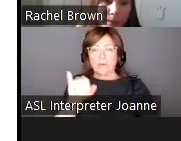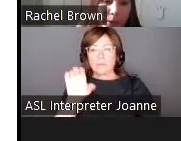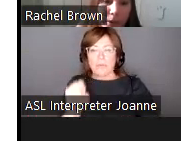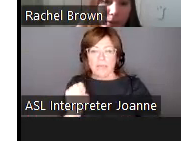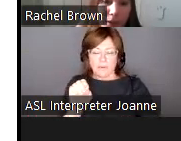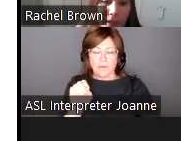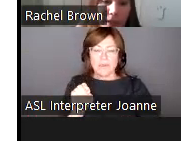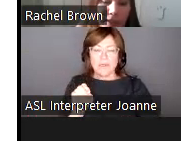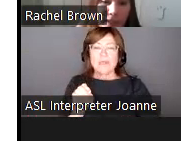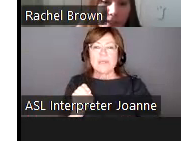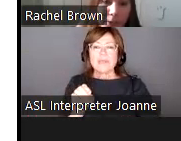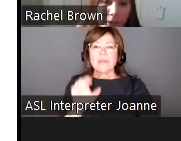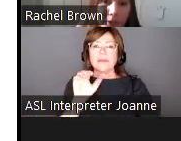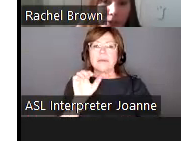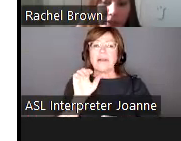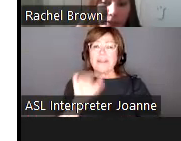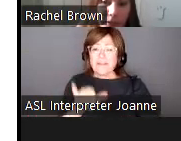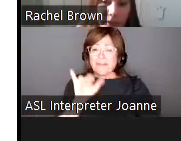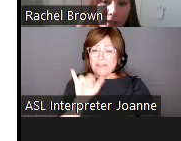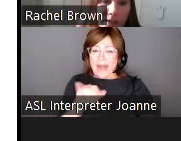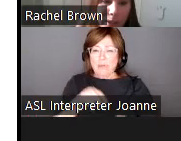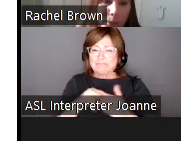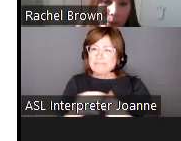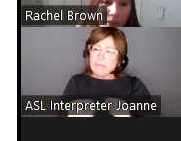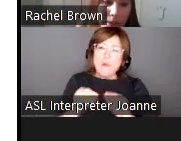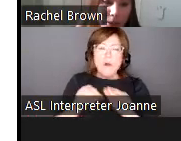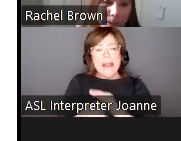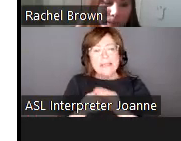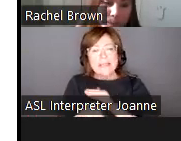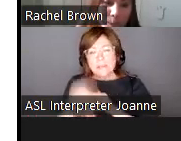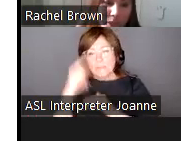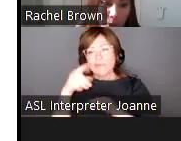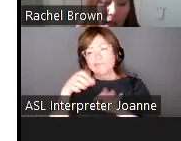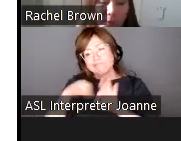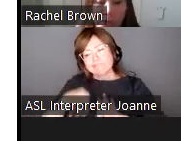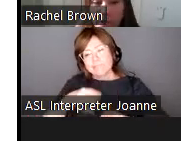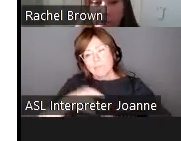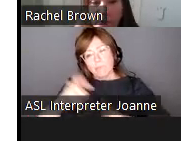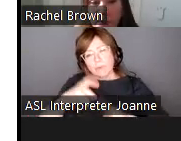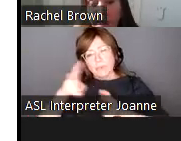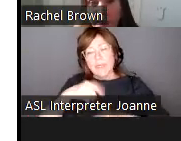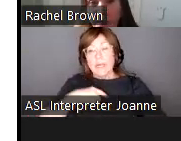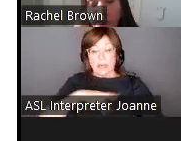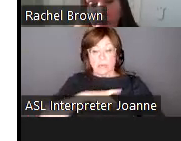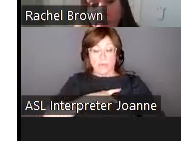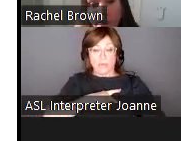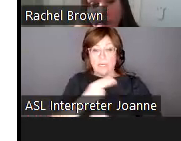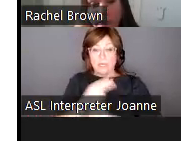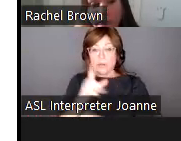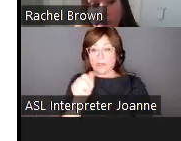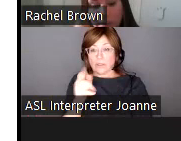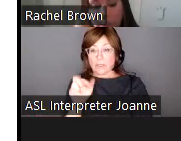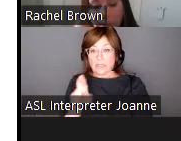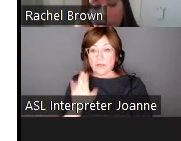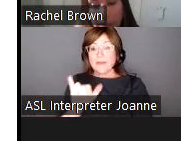So you can really make it accessible for different things that you're posting about. So I personally use Later, which is a